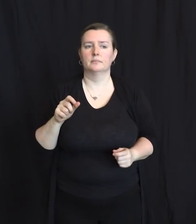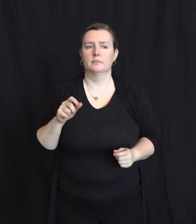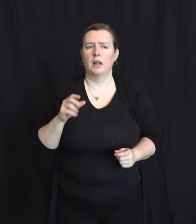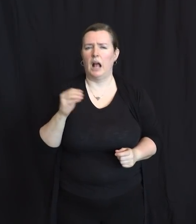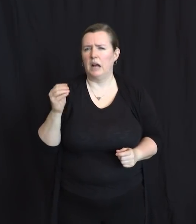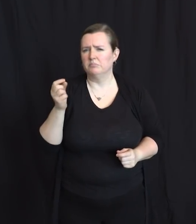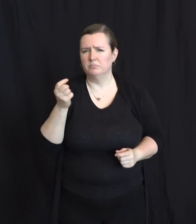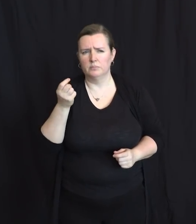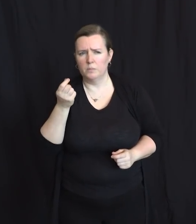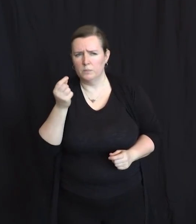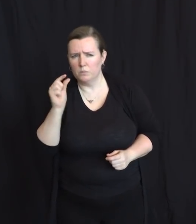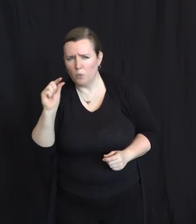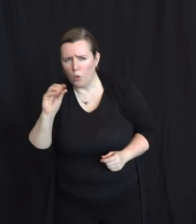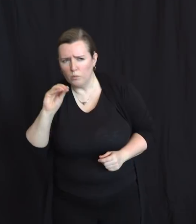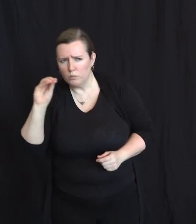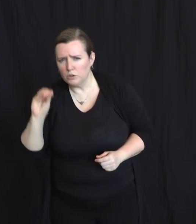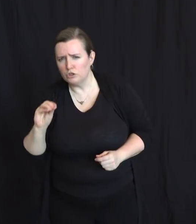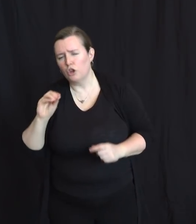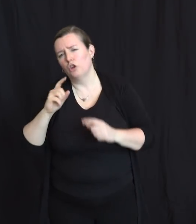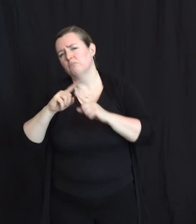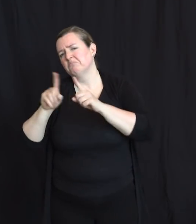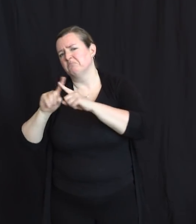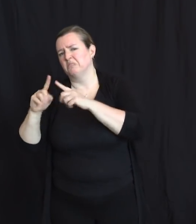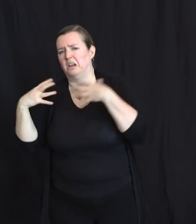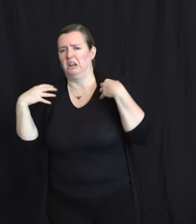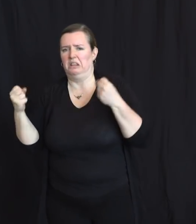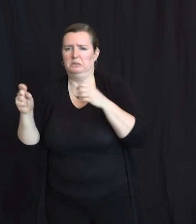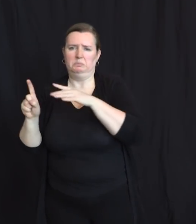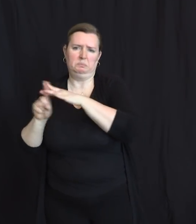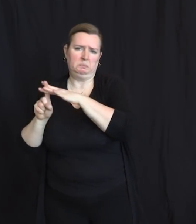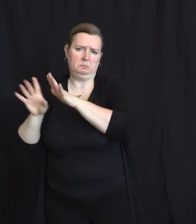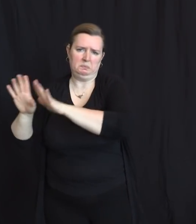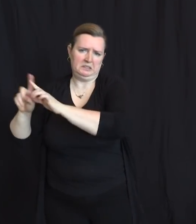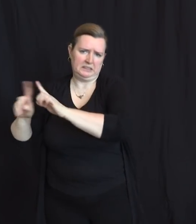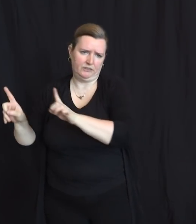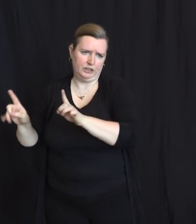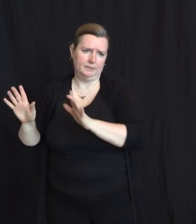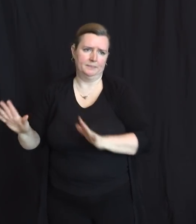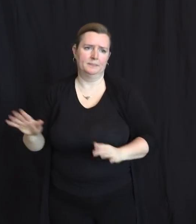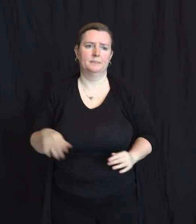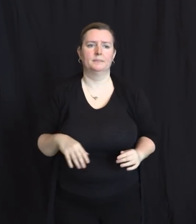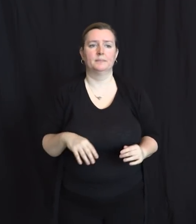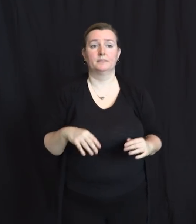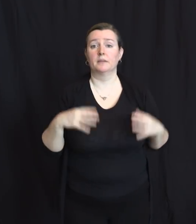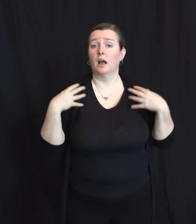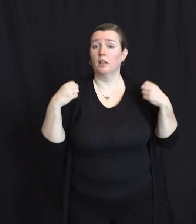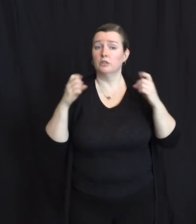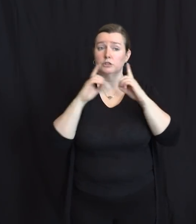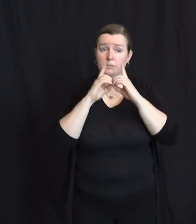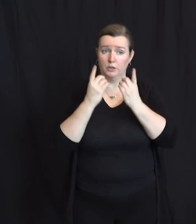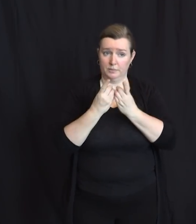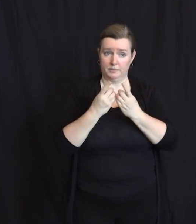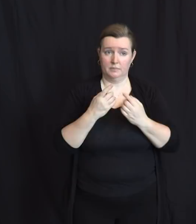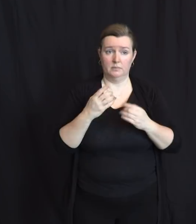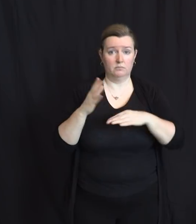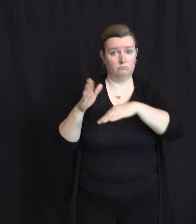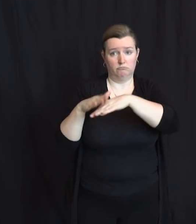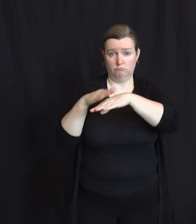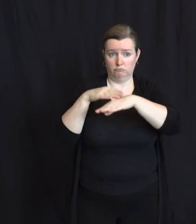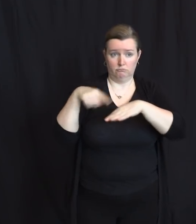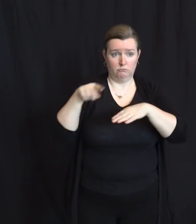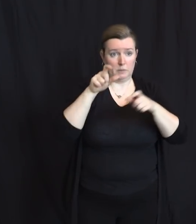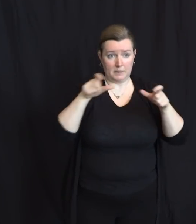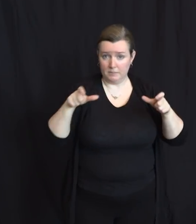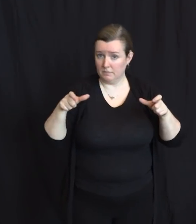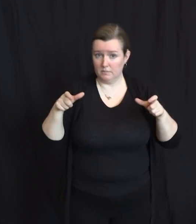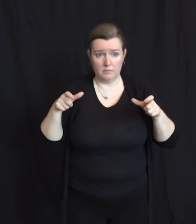diseases. Given this greater risk of severe illness and death, the Department of Health is recommending that all individuals who have